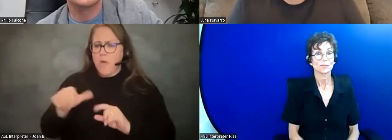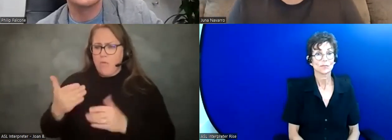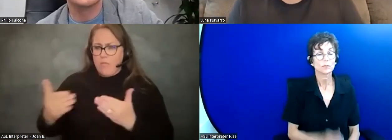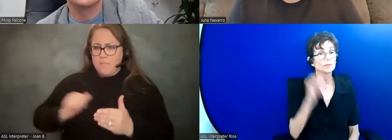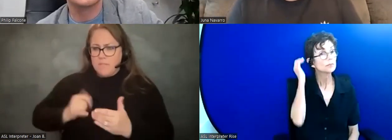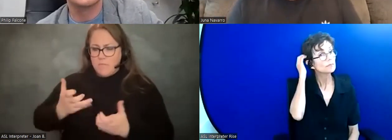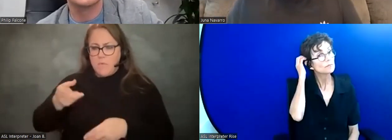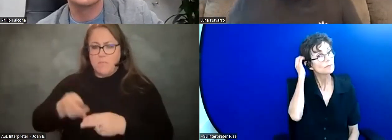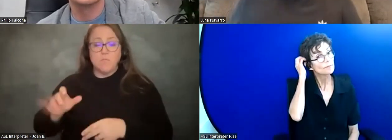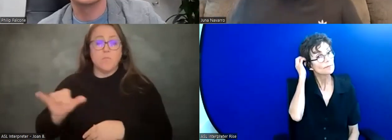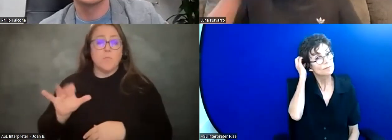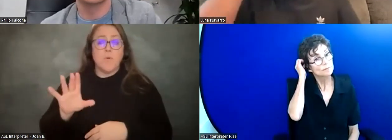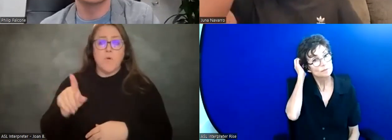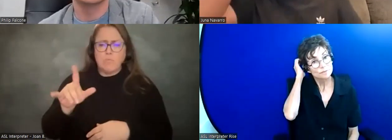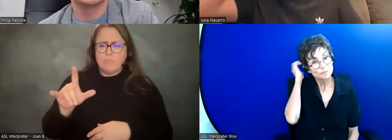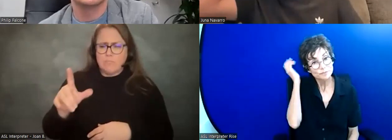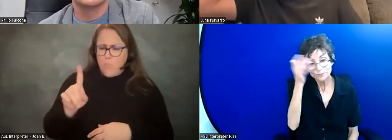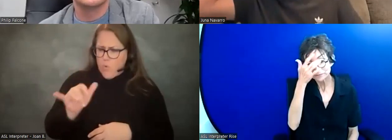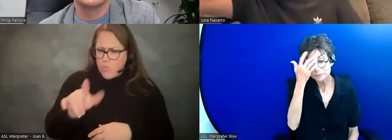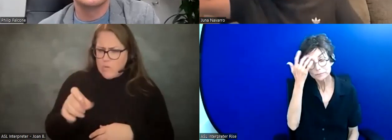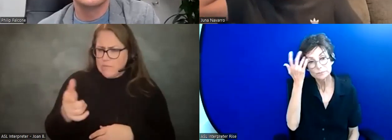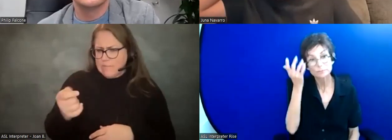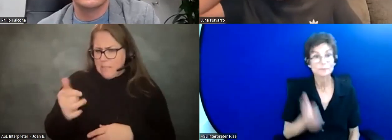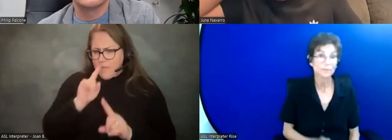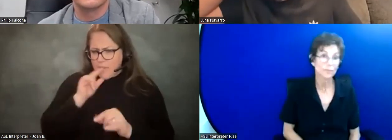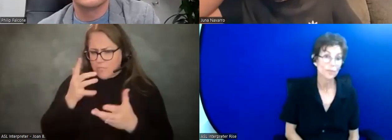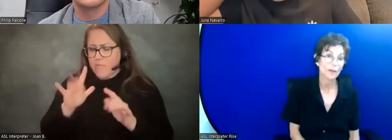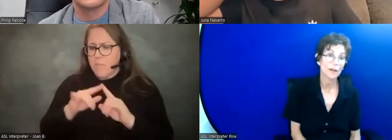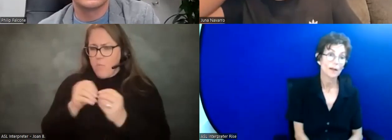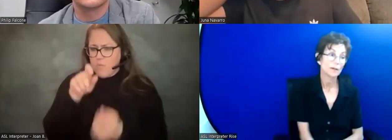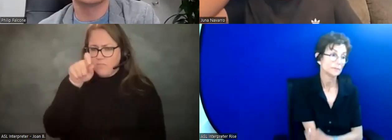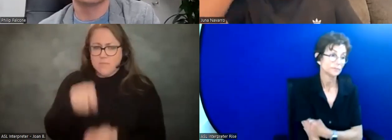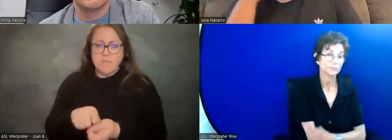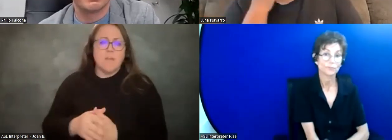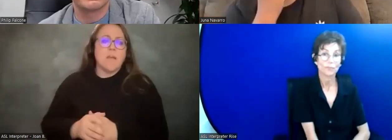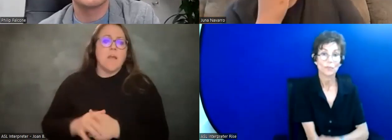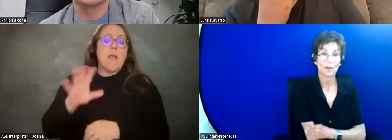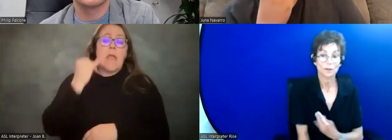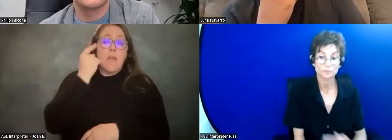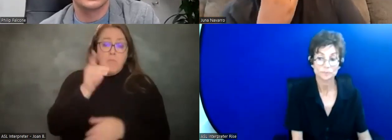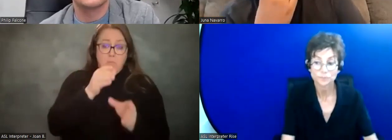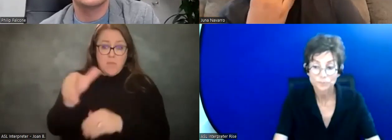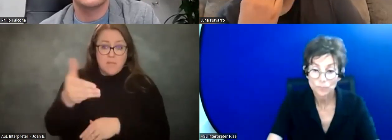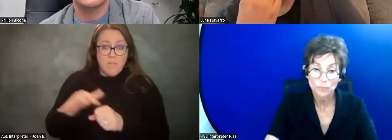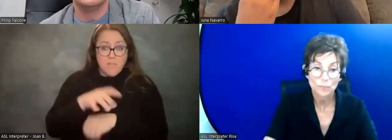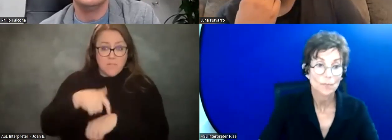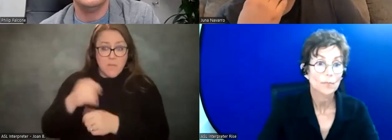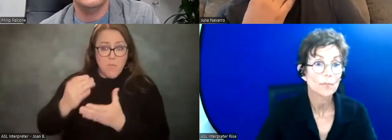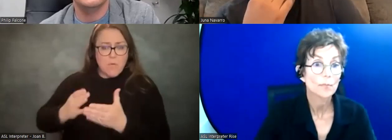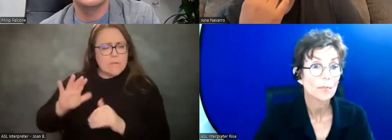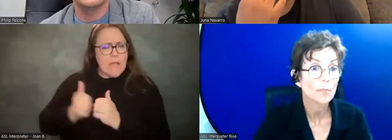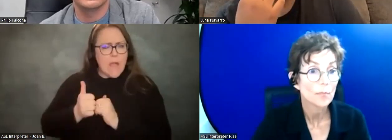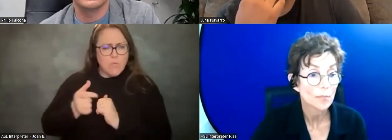kind of answered it a little bit, but being more specific, as an organization planning to hire a full-time artist, how do you